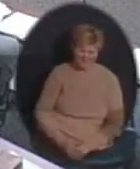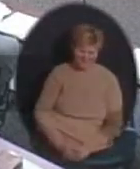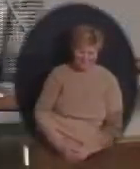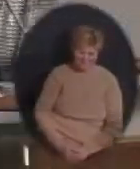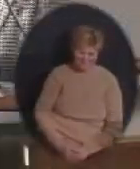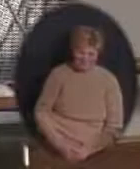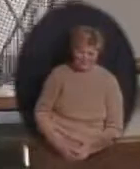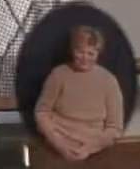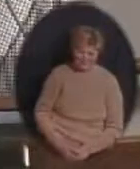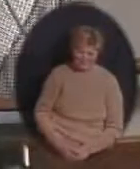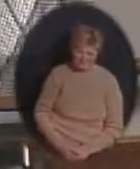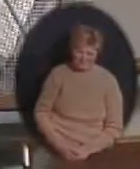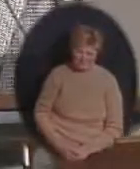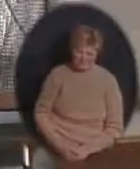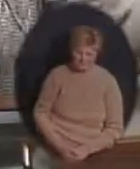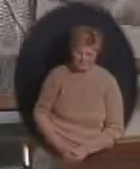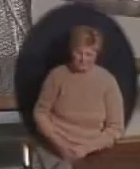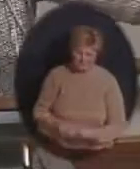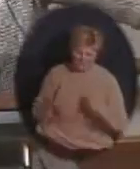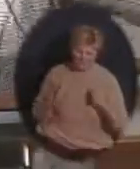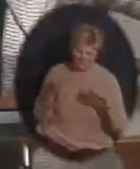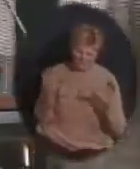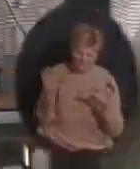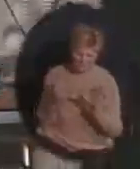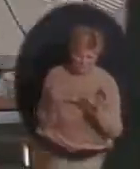and I have a certificate.